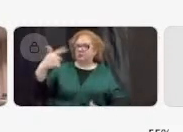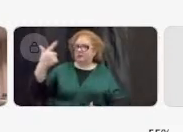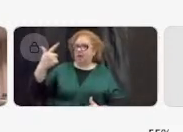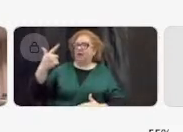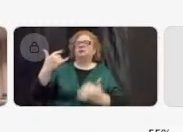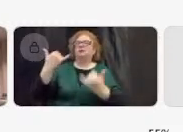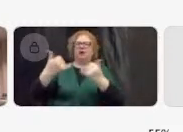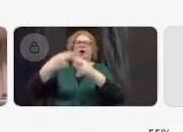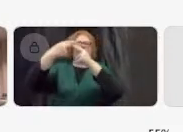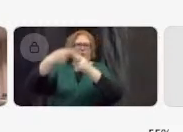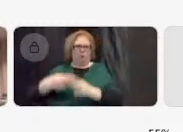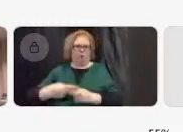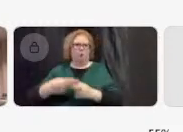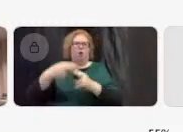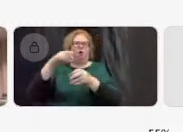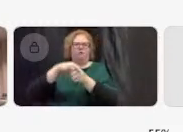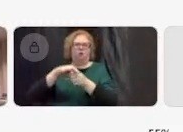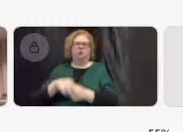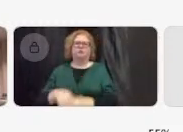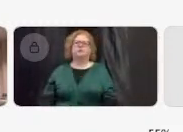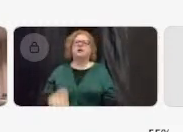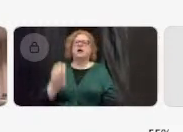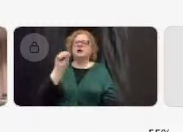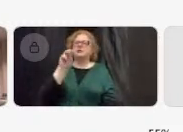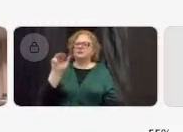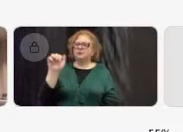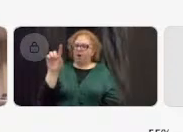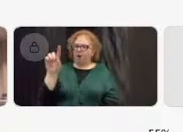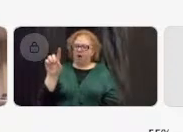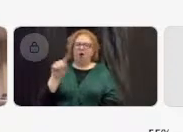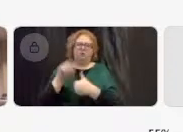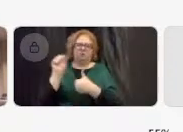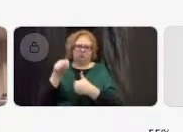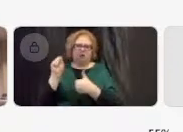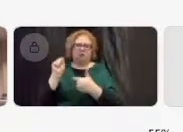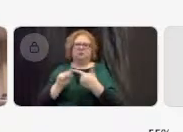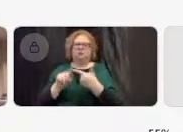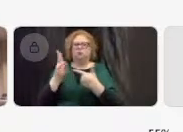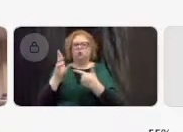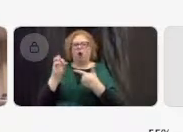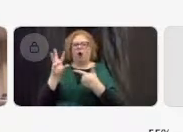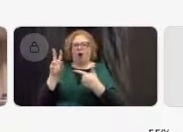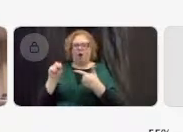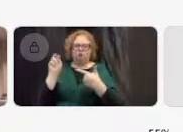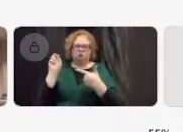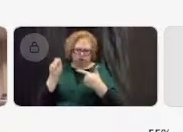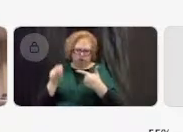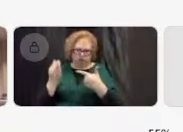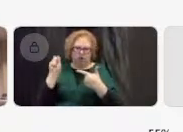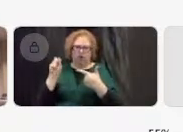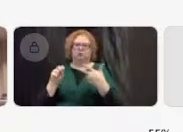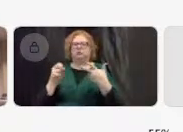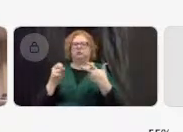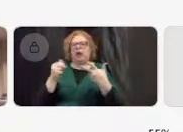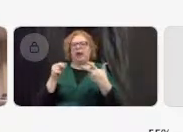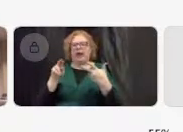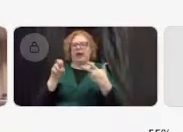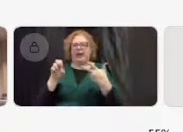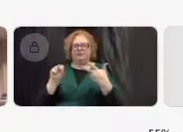please. Samad, Yes. Brown, Yes. Haynes,